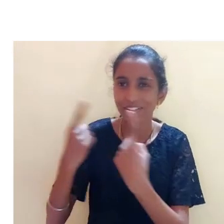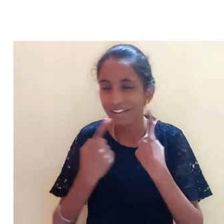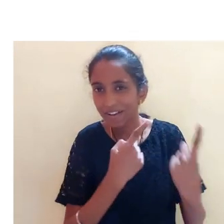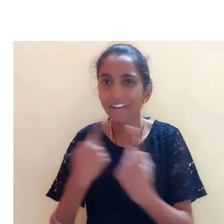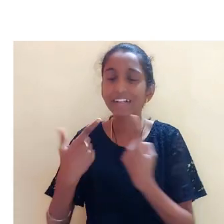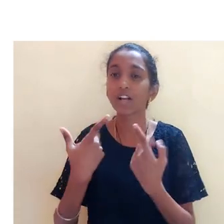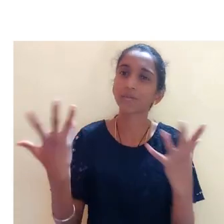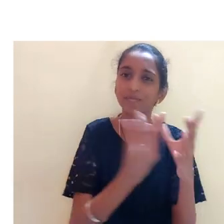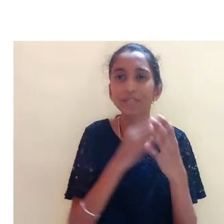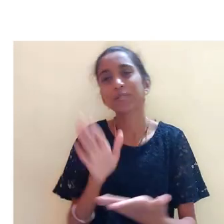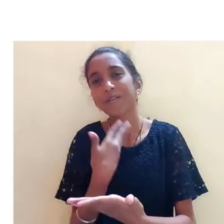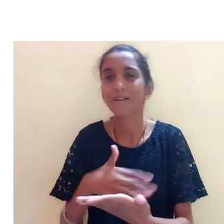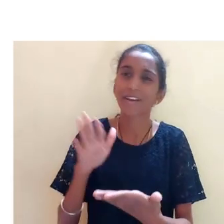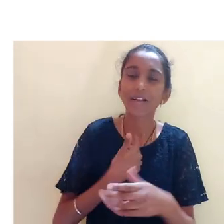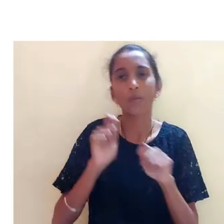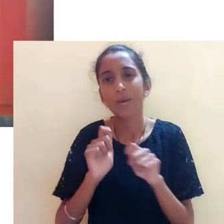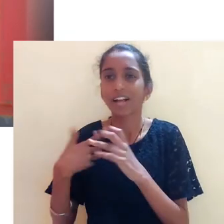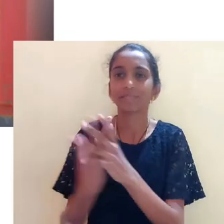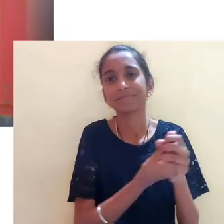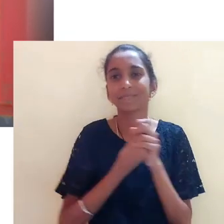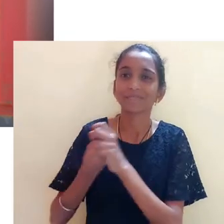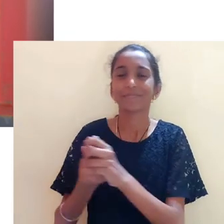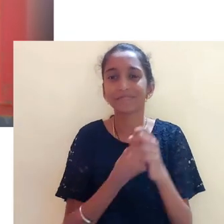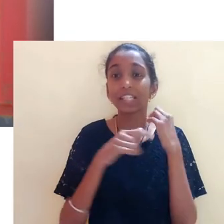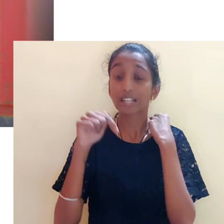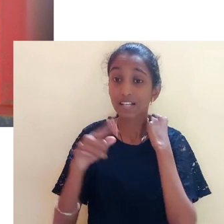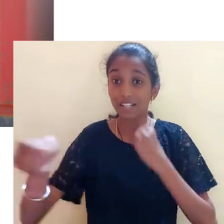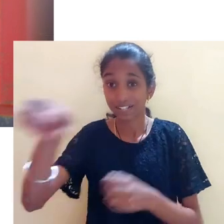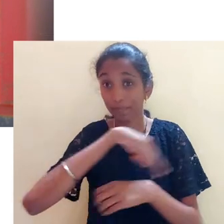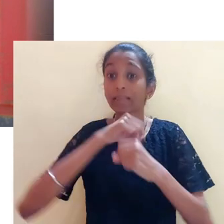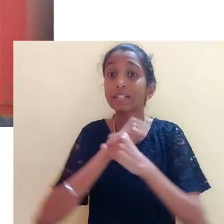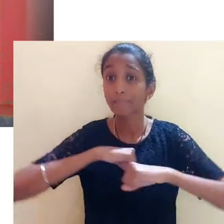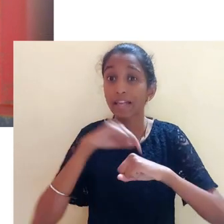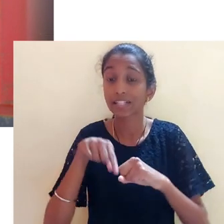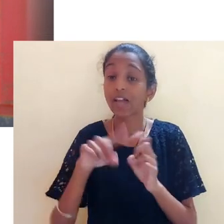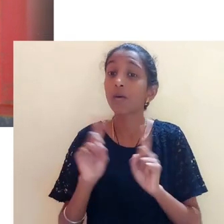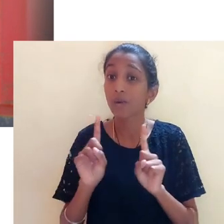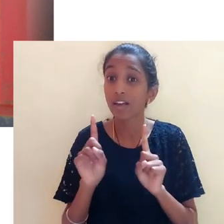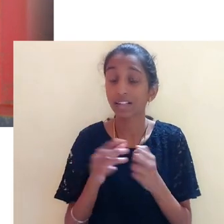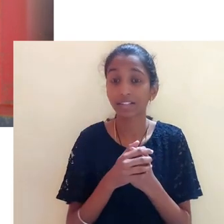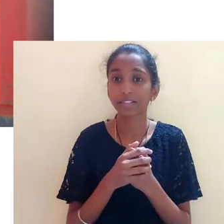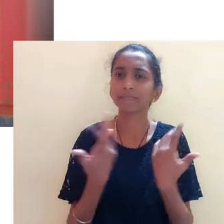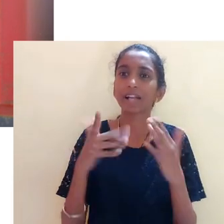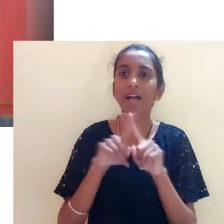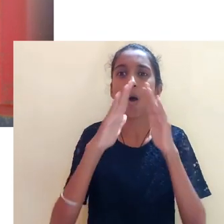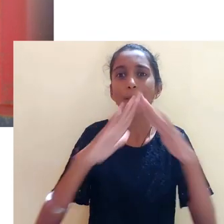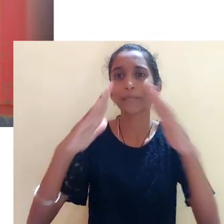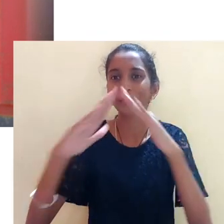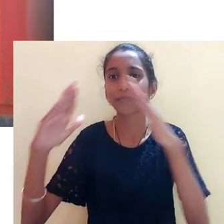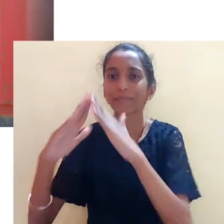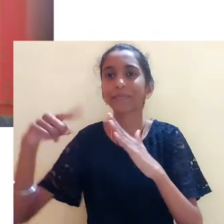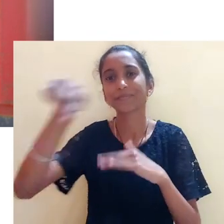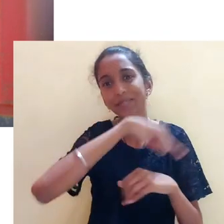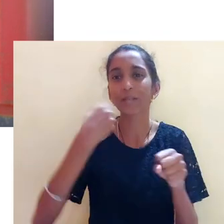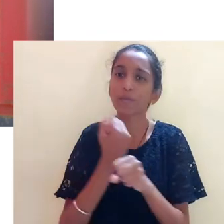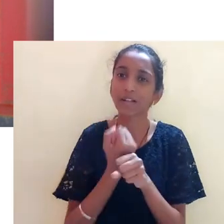other. They would sing songs and work. And it's this whole space where within like homes, right, they